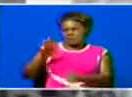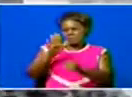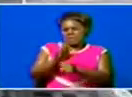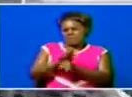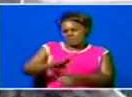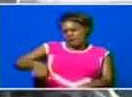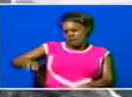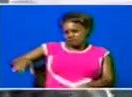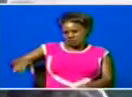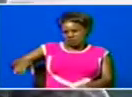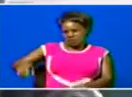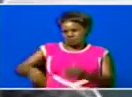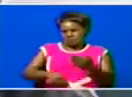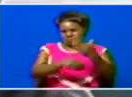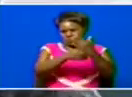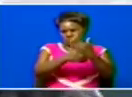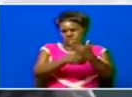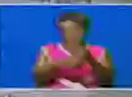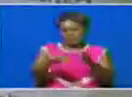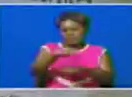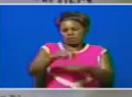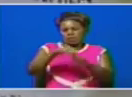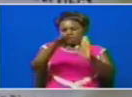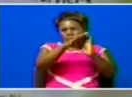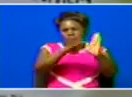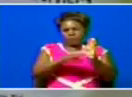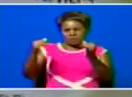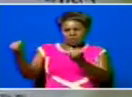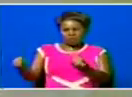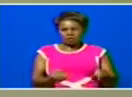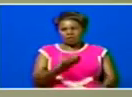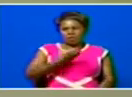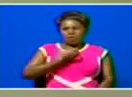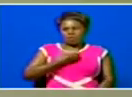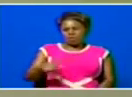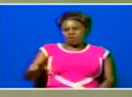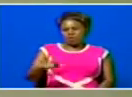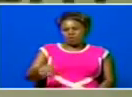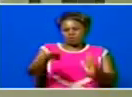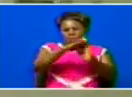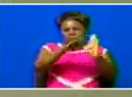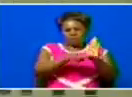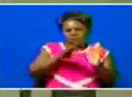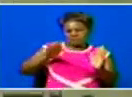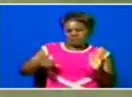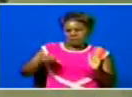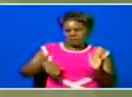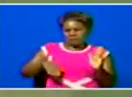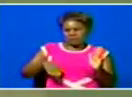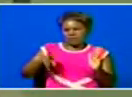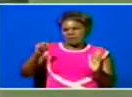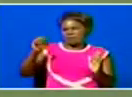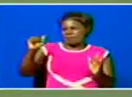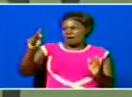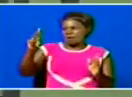Several counties, in addition to the national programs, have introduced their own local programs for mothers. Makueni with